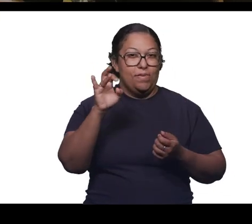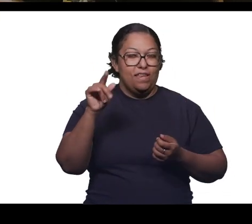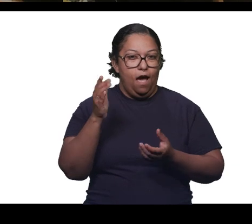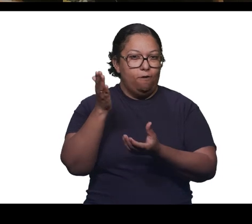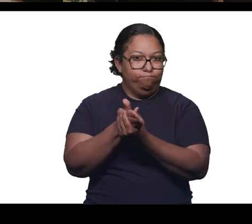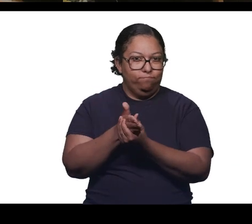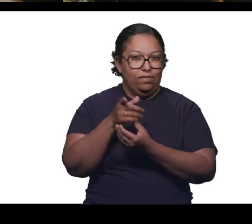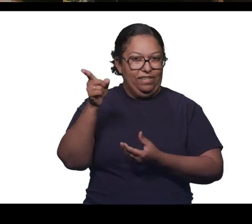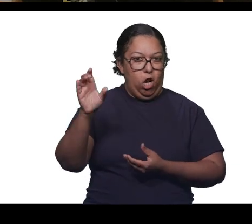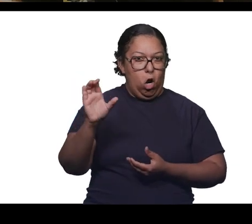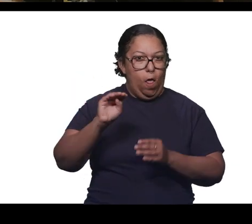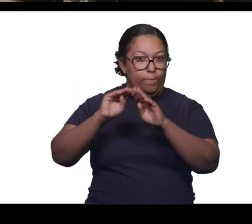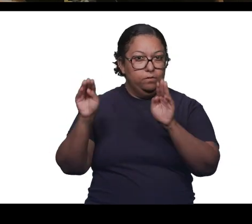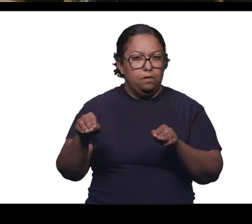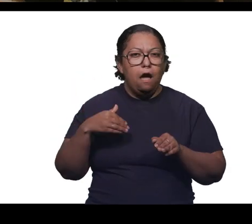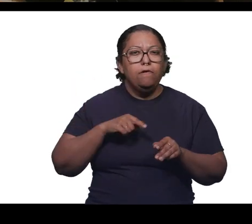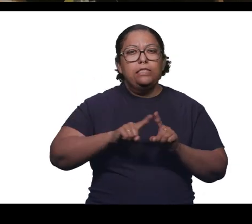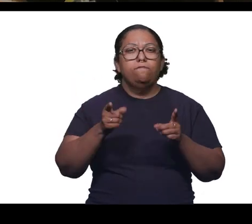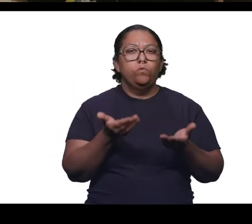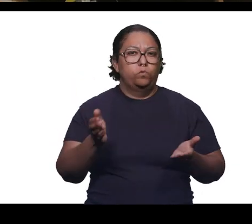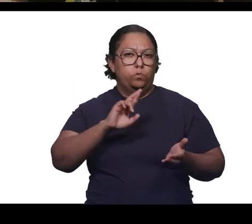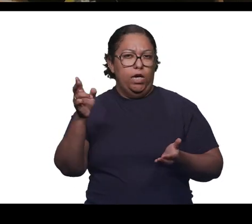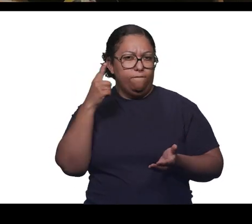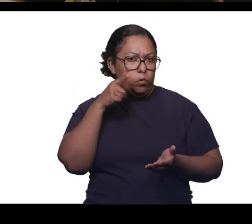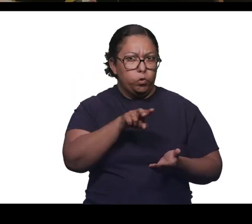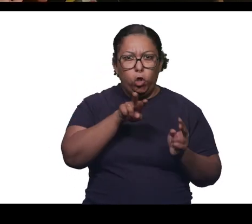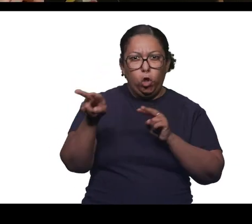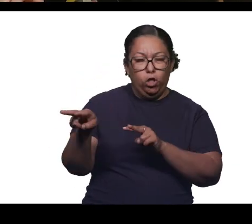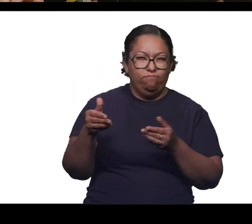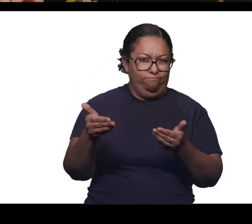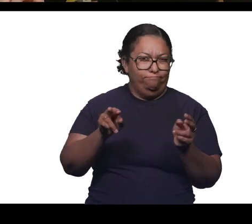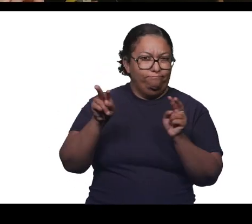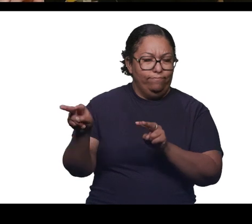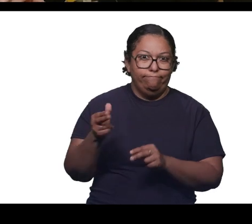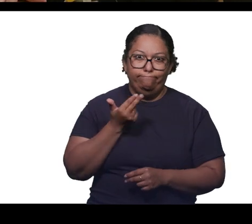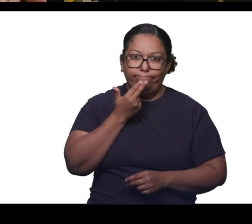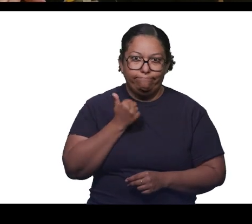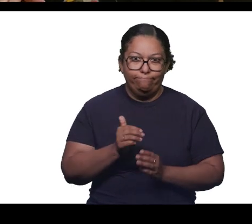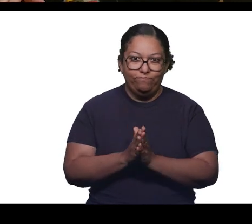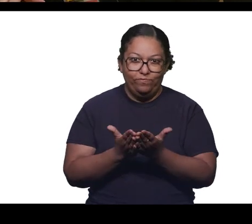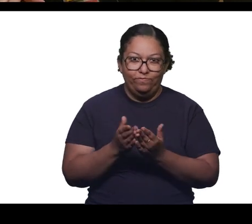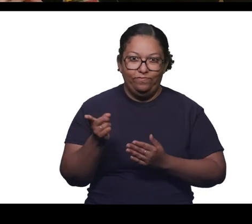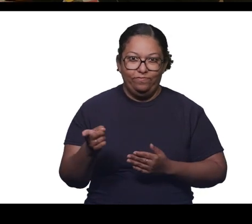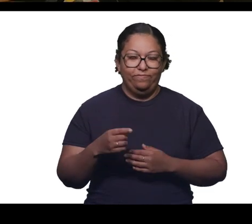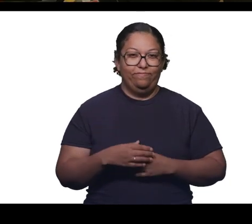some other resources there for you as well. So definitely take a look at it. It's a super cute book.